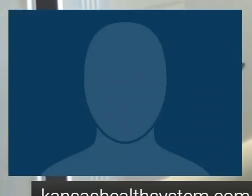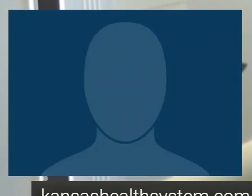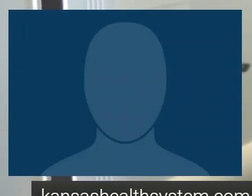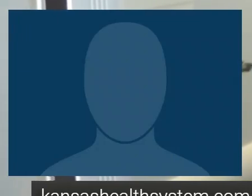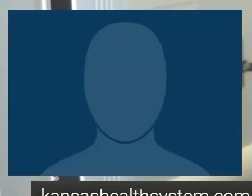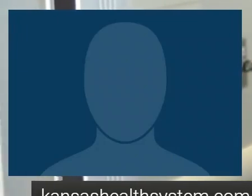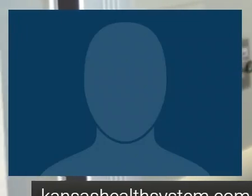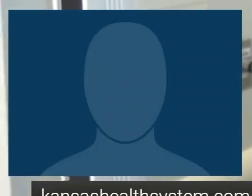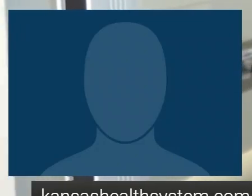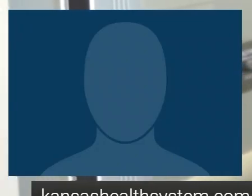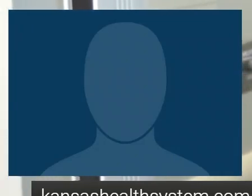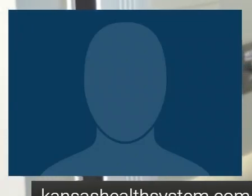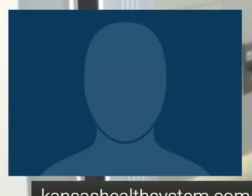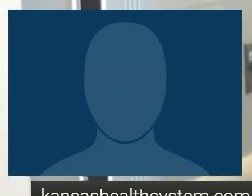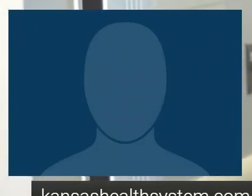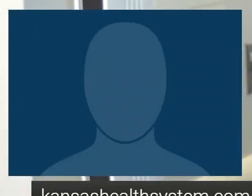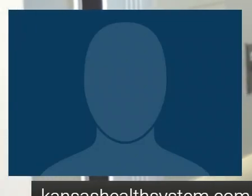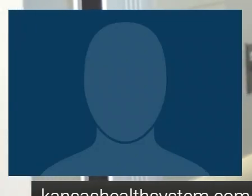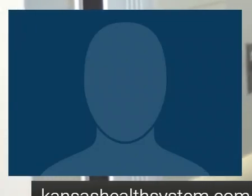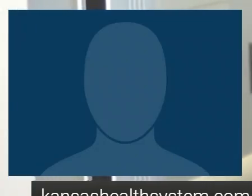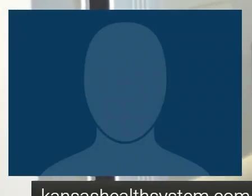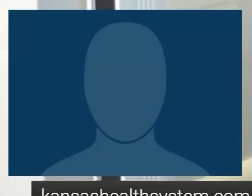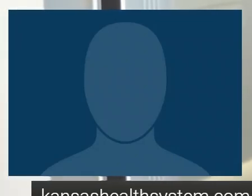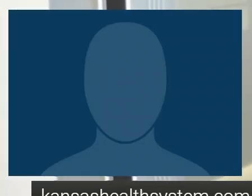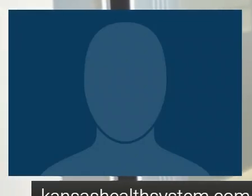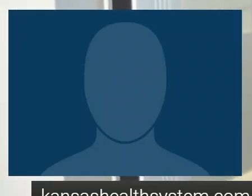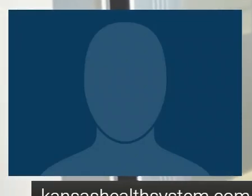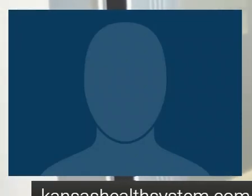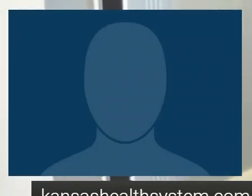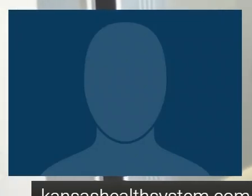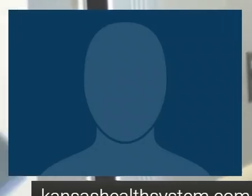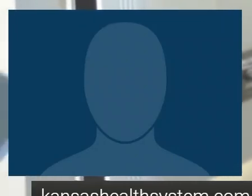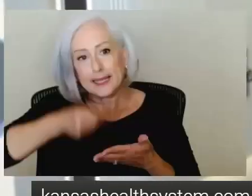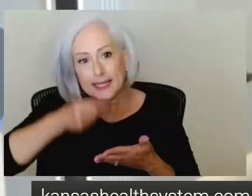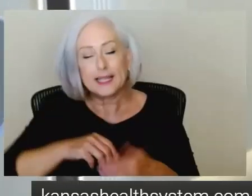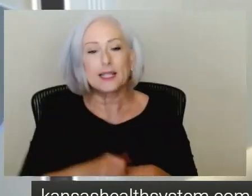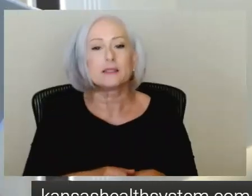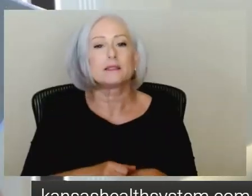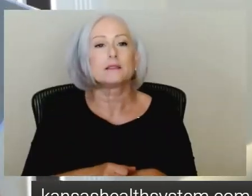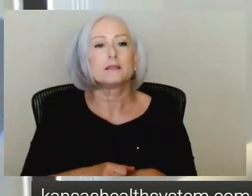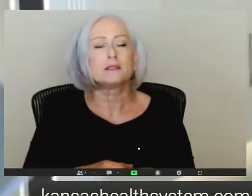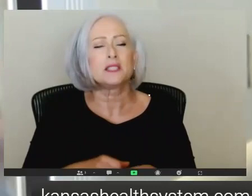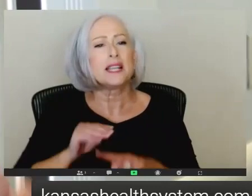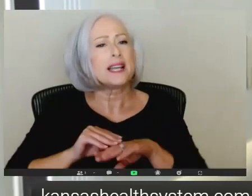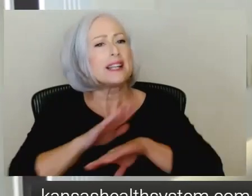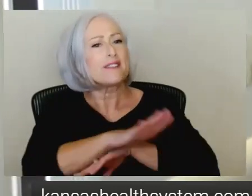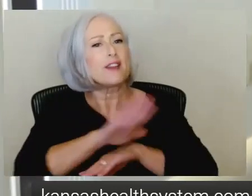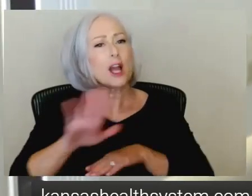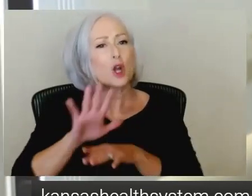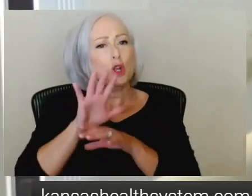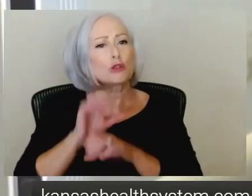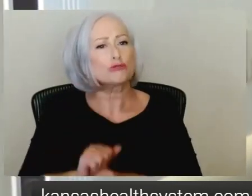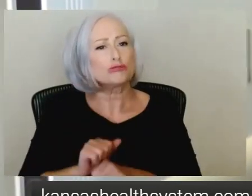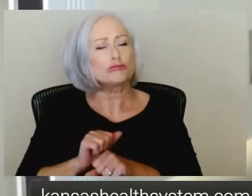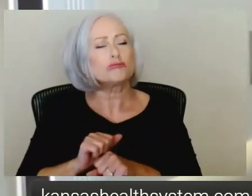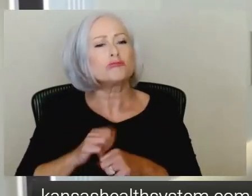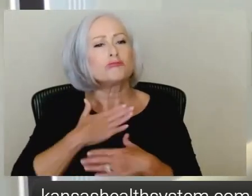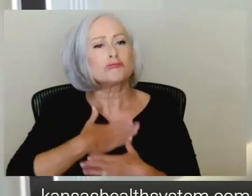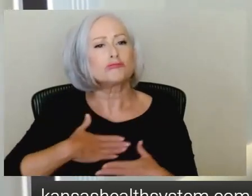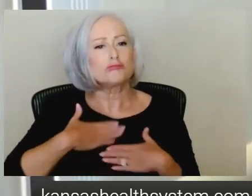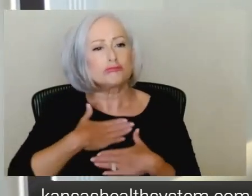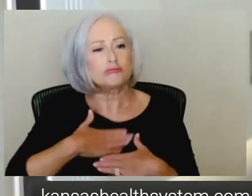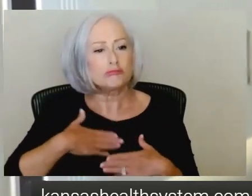including eating, drinking, writing. Also, it affects her hobbies. So after she tried